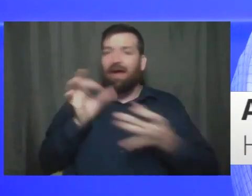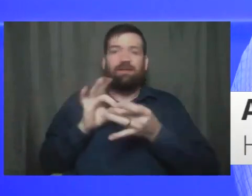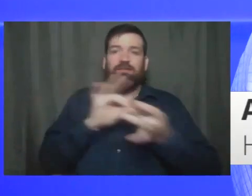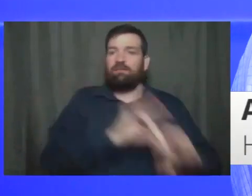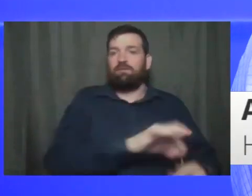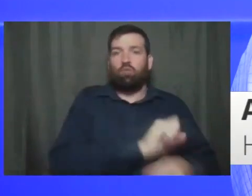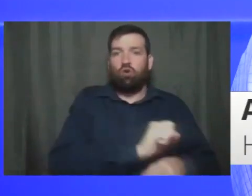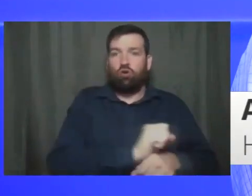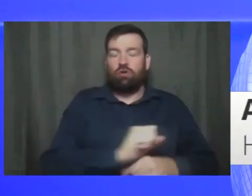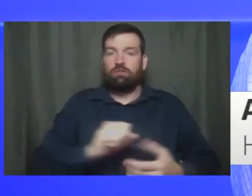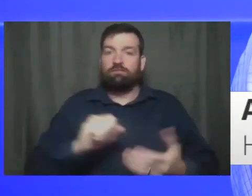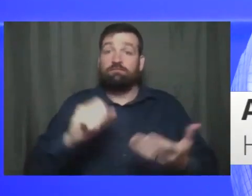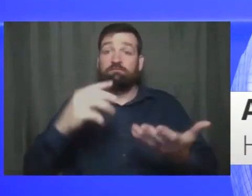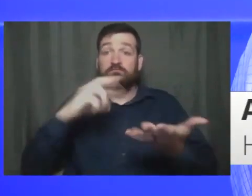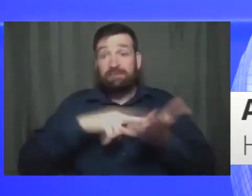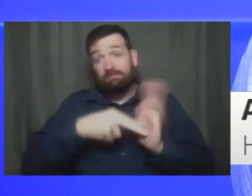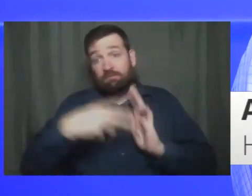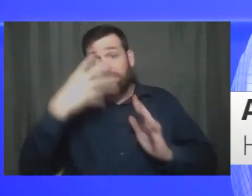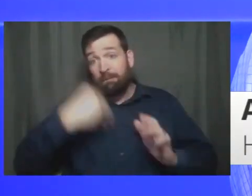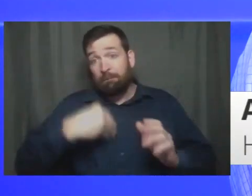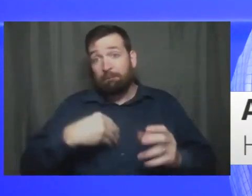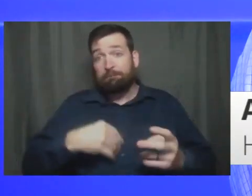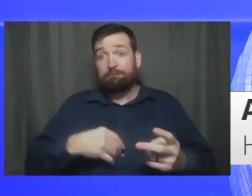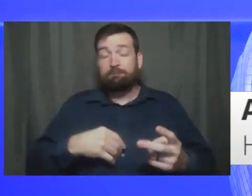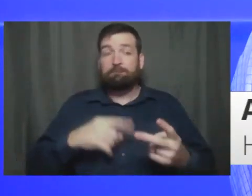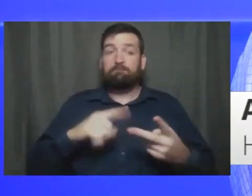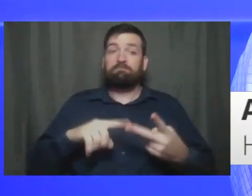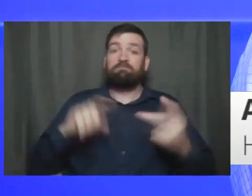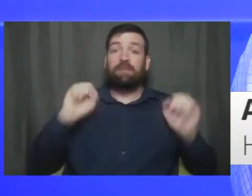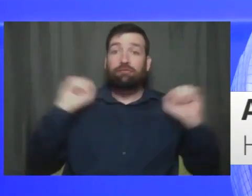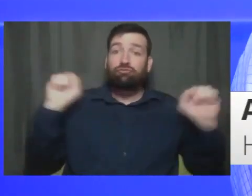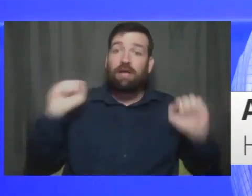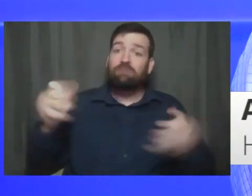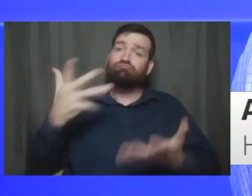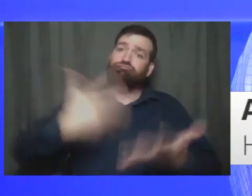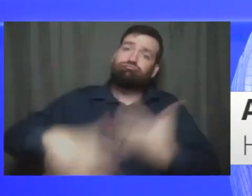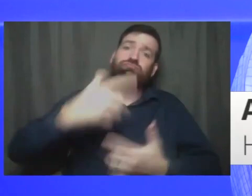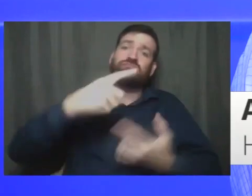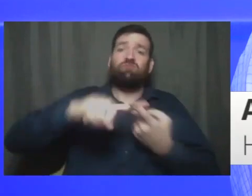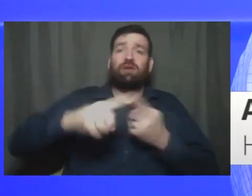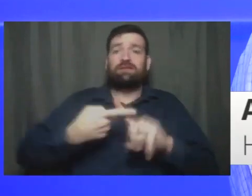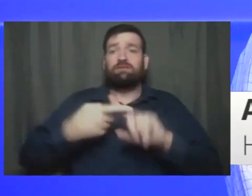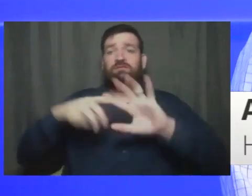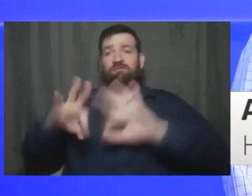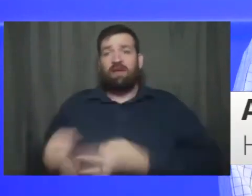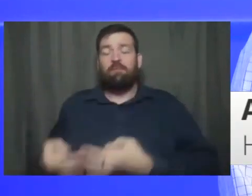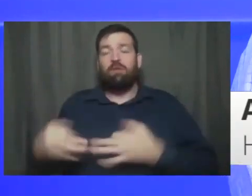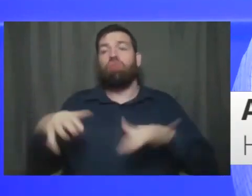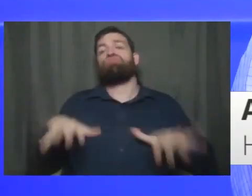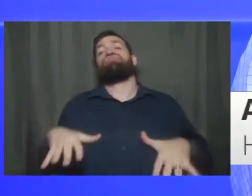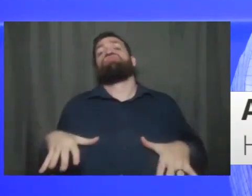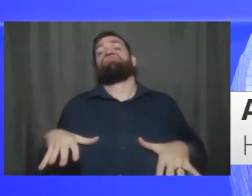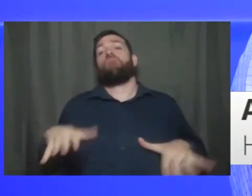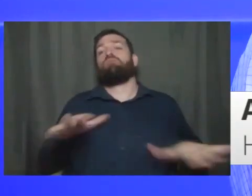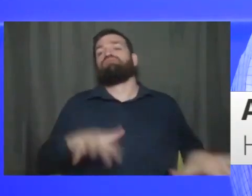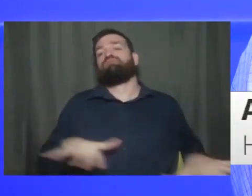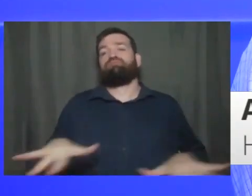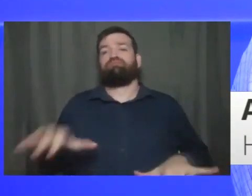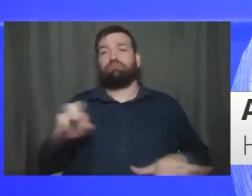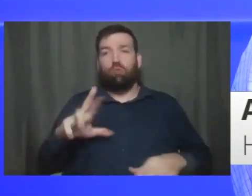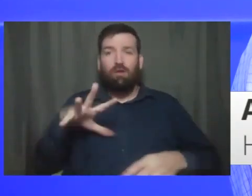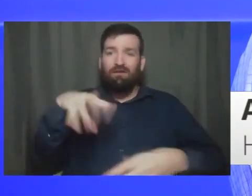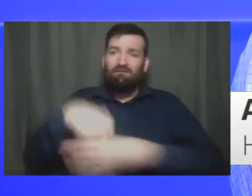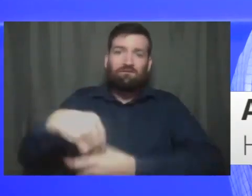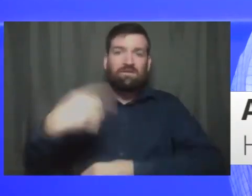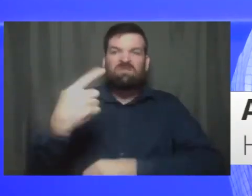that's sleeping, exercising, being with family or friends, just sort of vegging out, or getting involved in something that